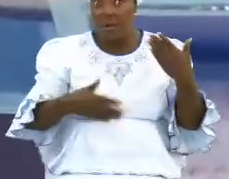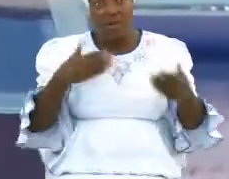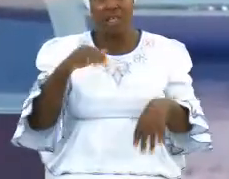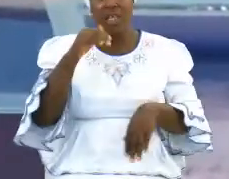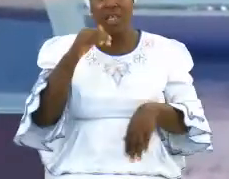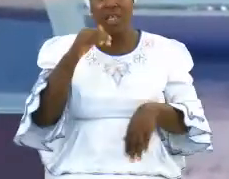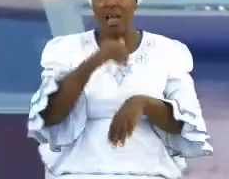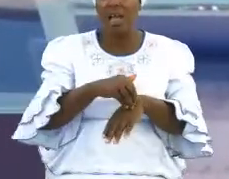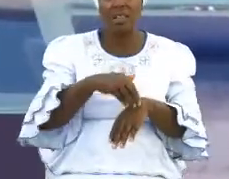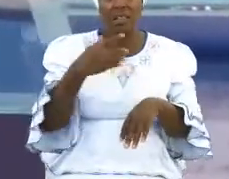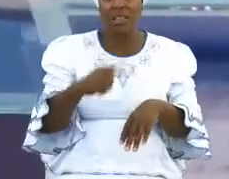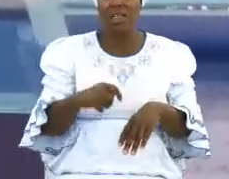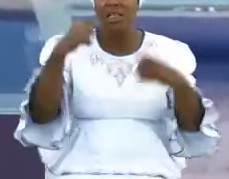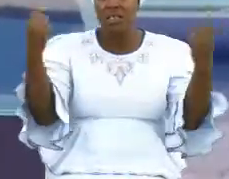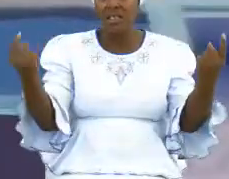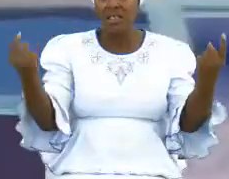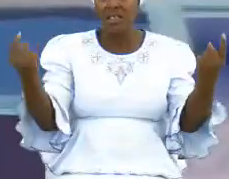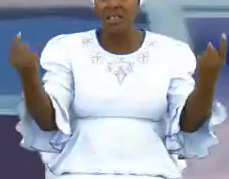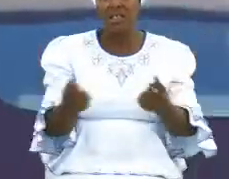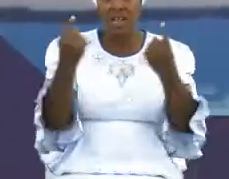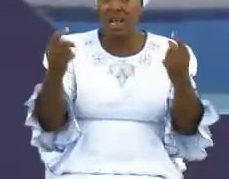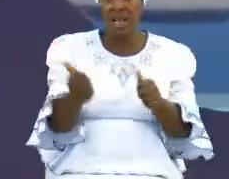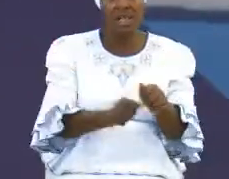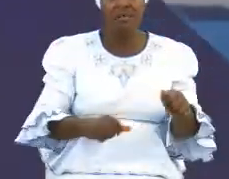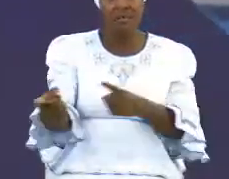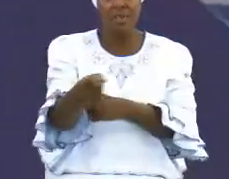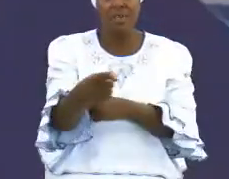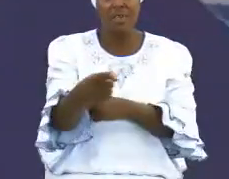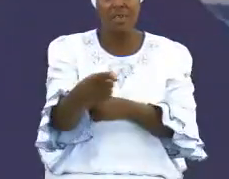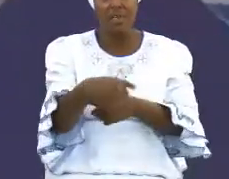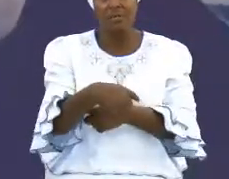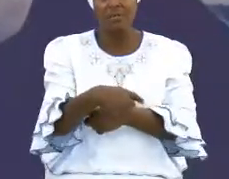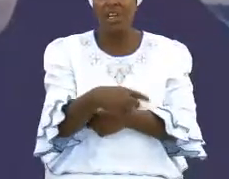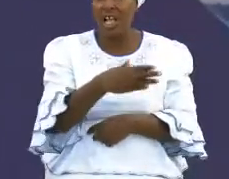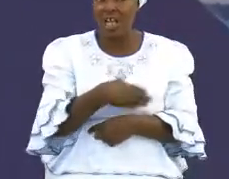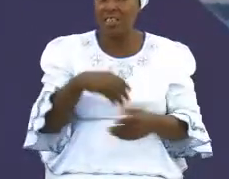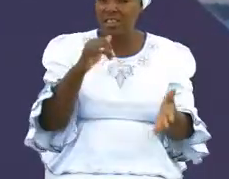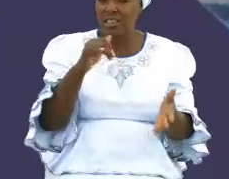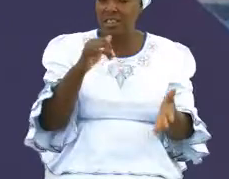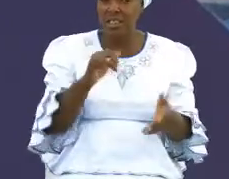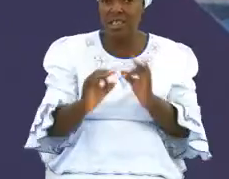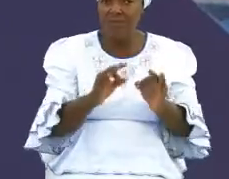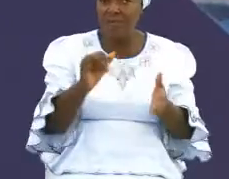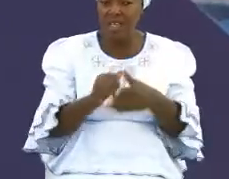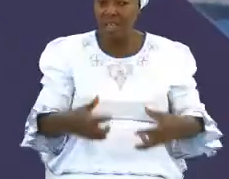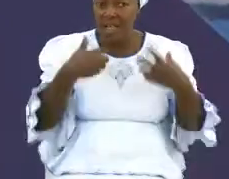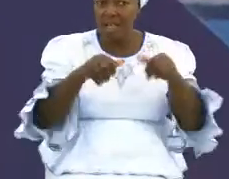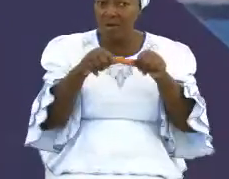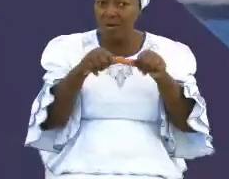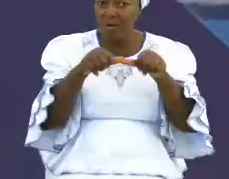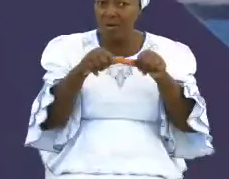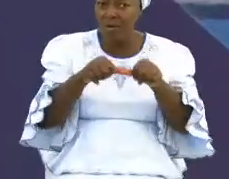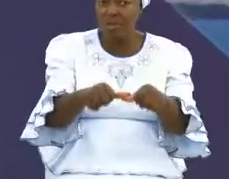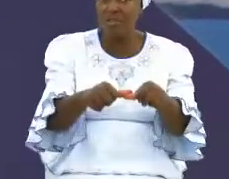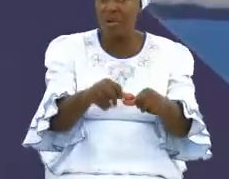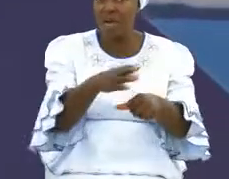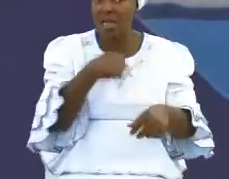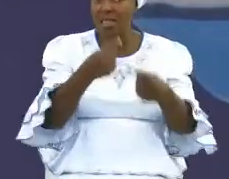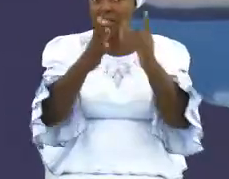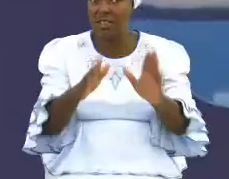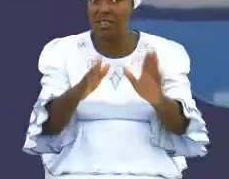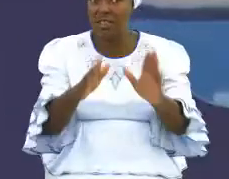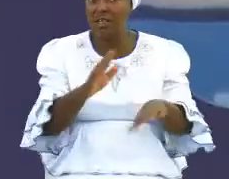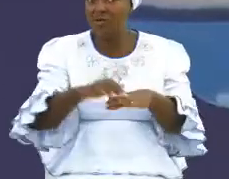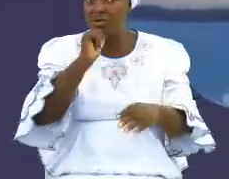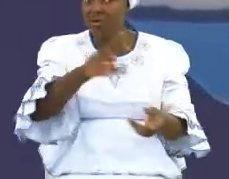sinner every day. And if that anger continues and the sinner does not